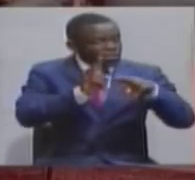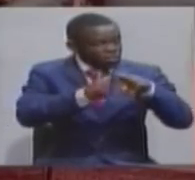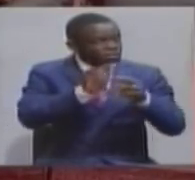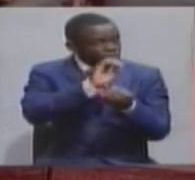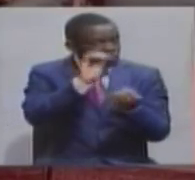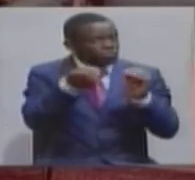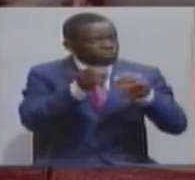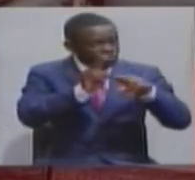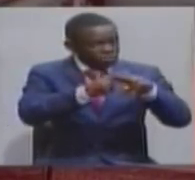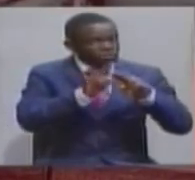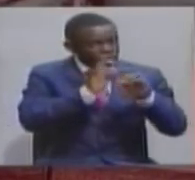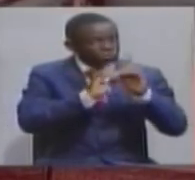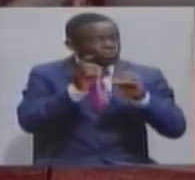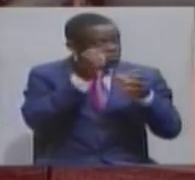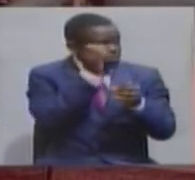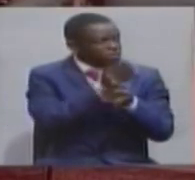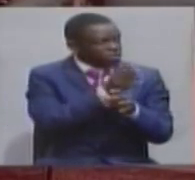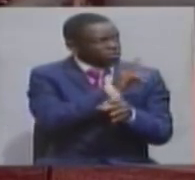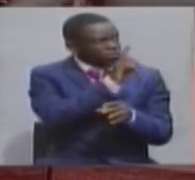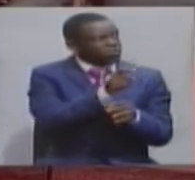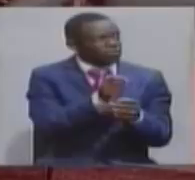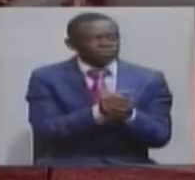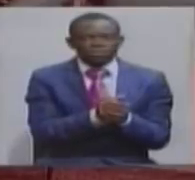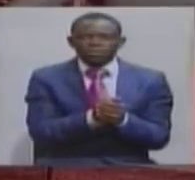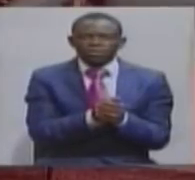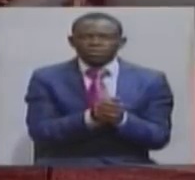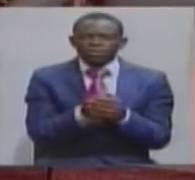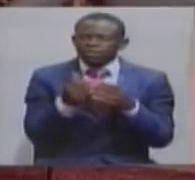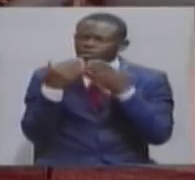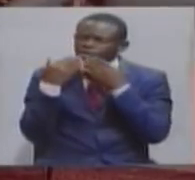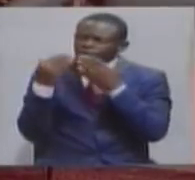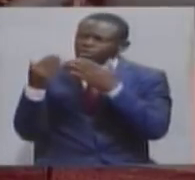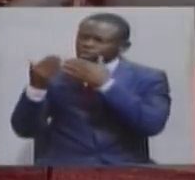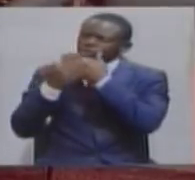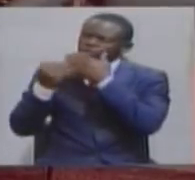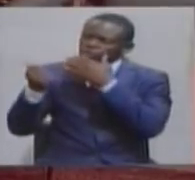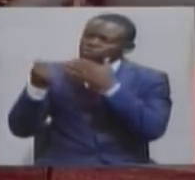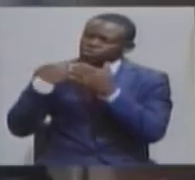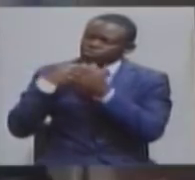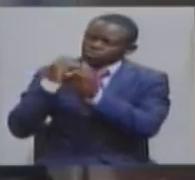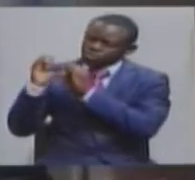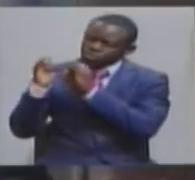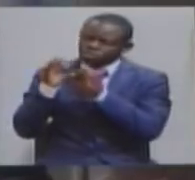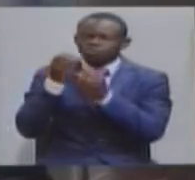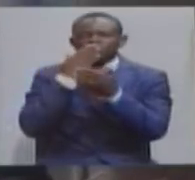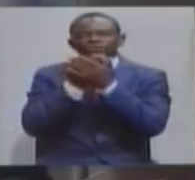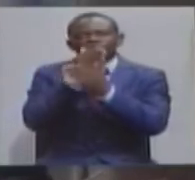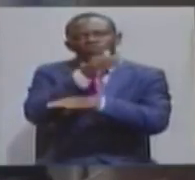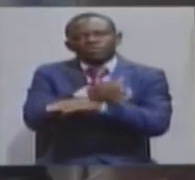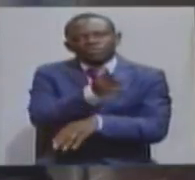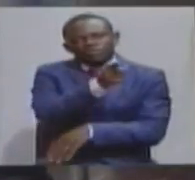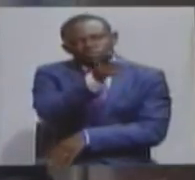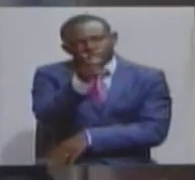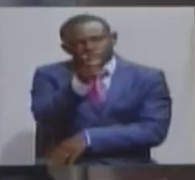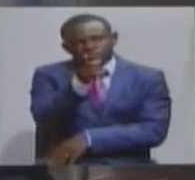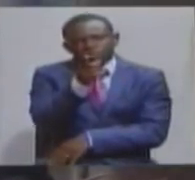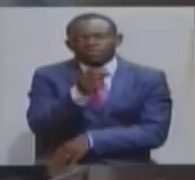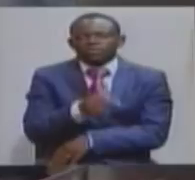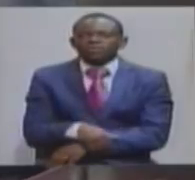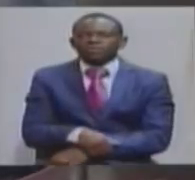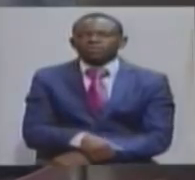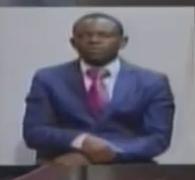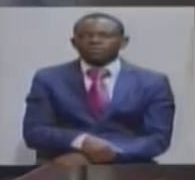Thank you for asking me to come on your interview, and good evening, viewers. Indeed, the Patriotic Front